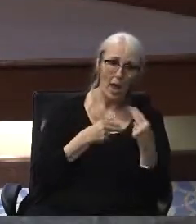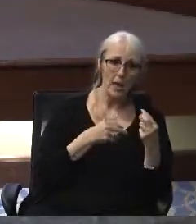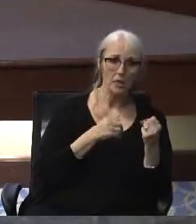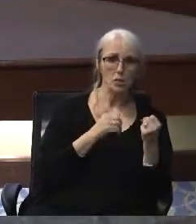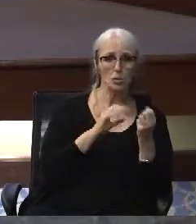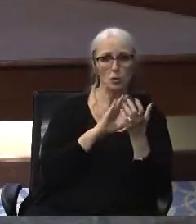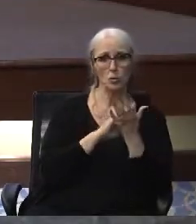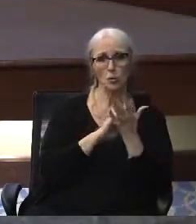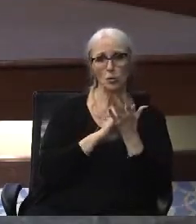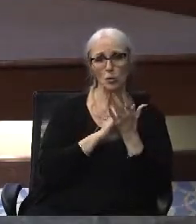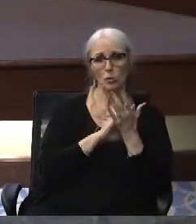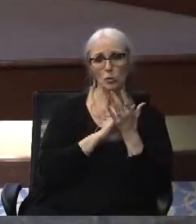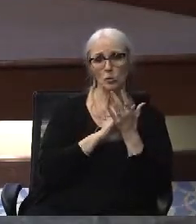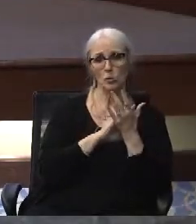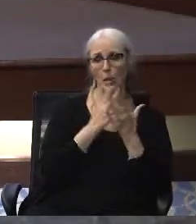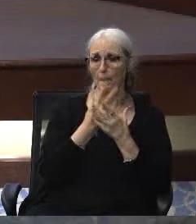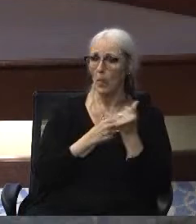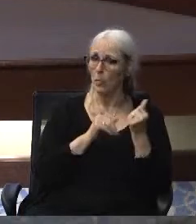sent home with a note.